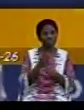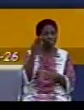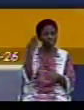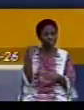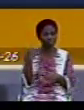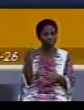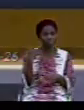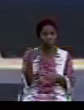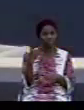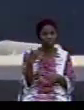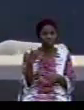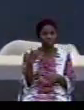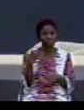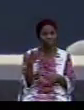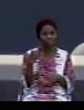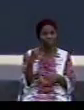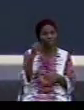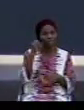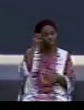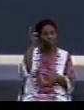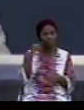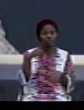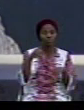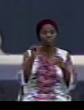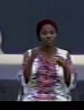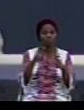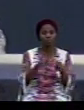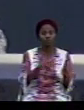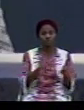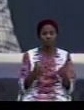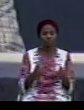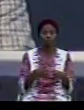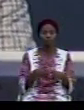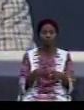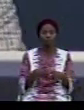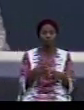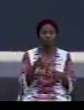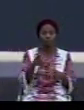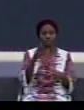40 years, he was able to do. You know, there are people